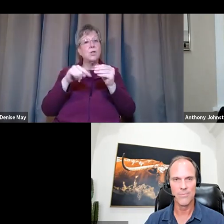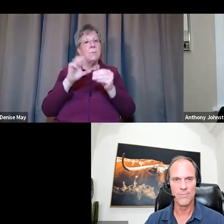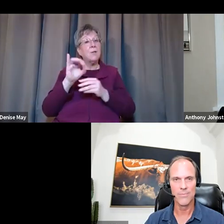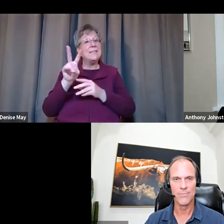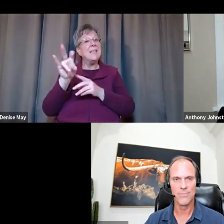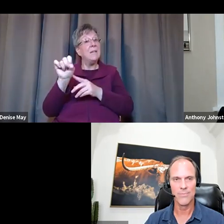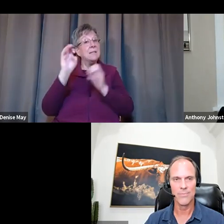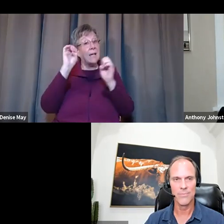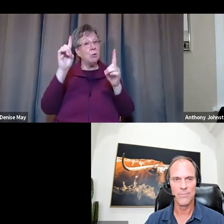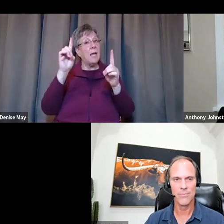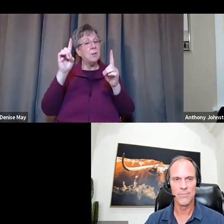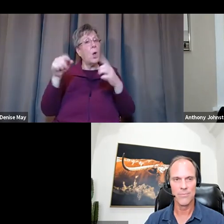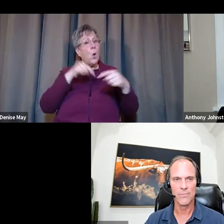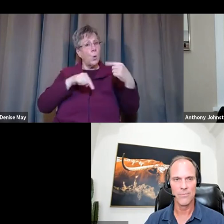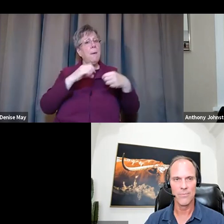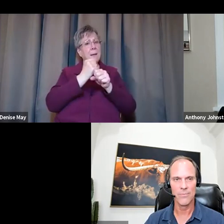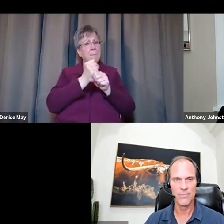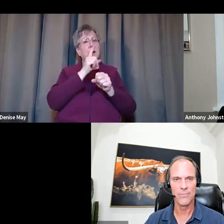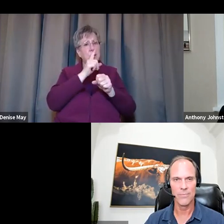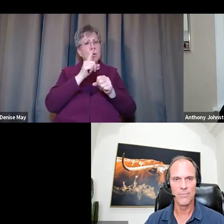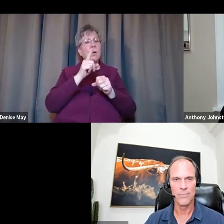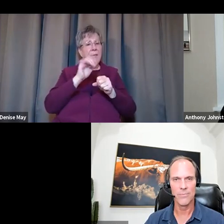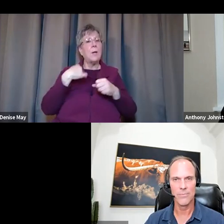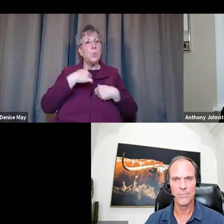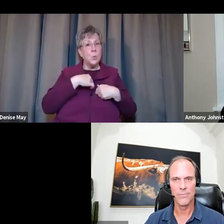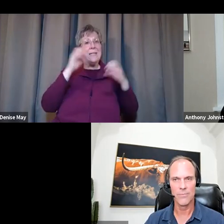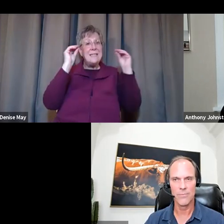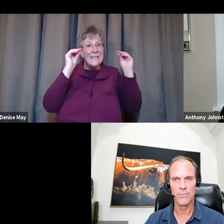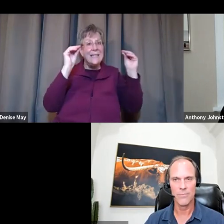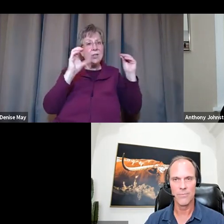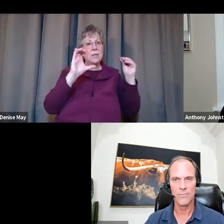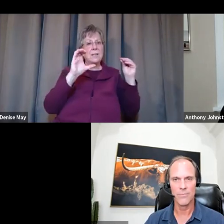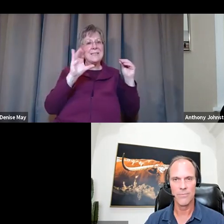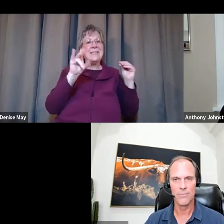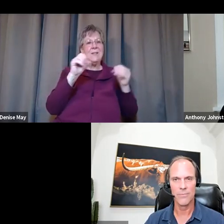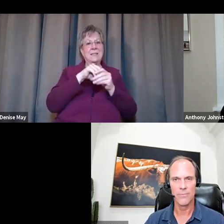going back and making sure that we have that in place at an earlier age.